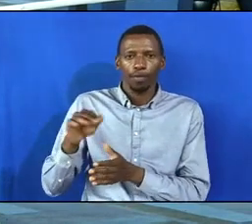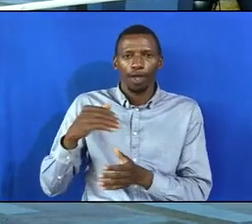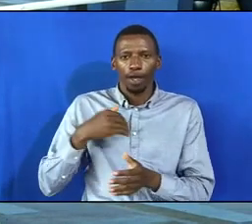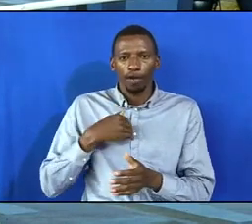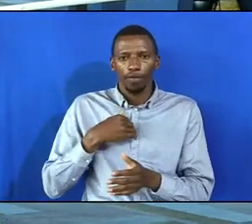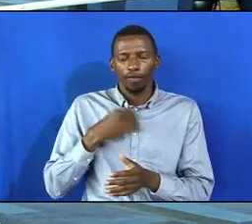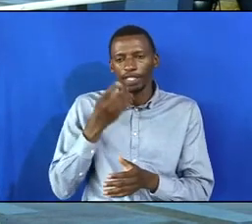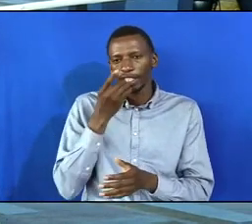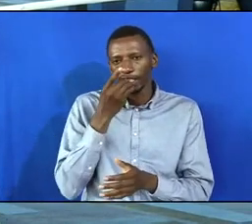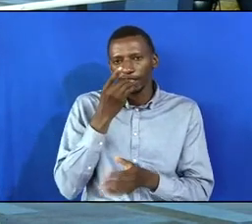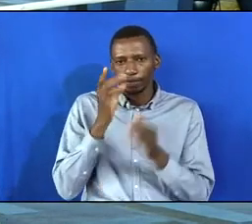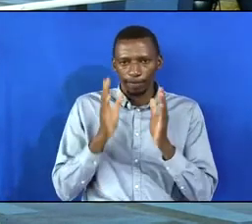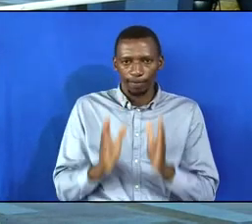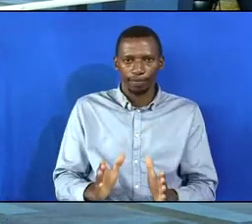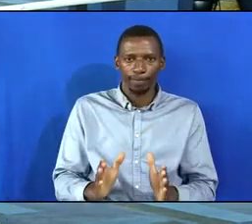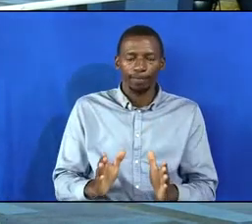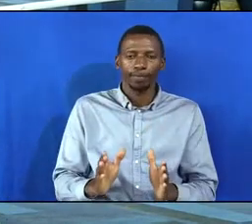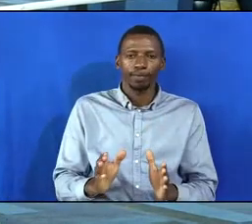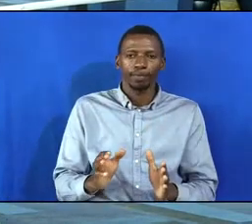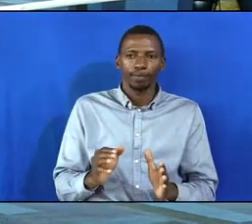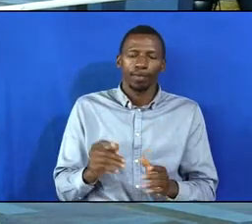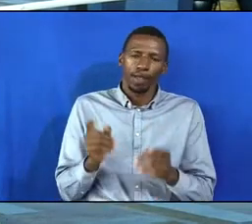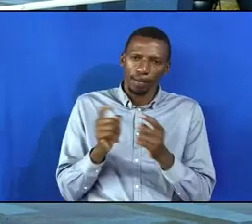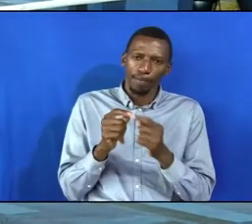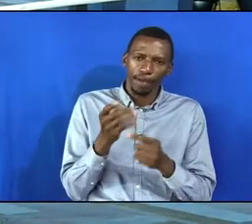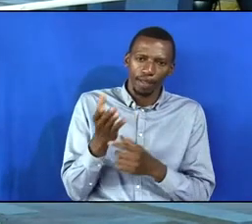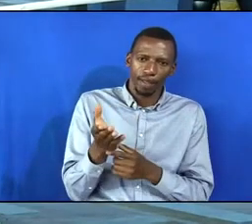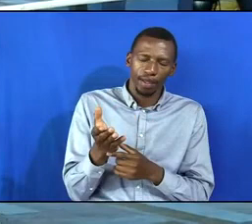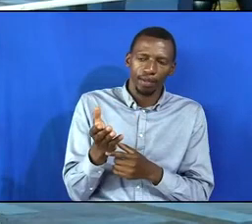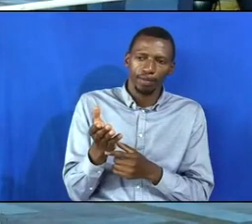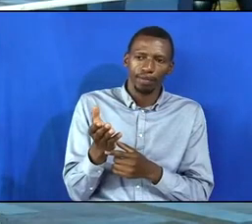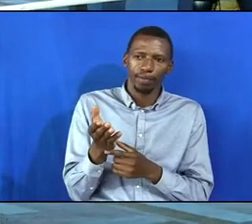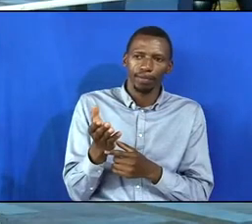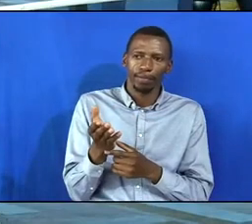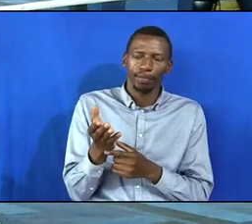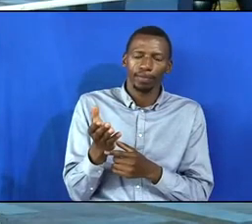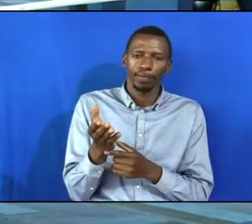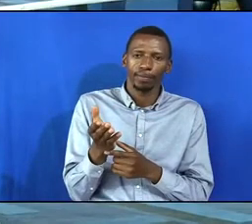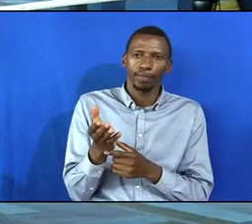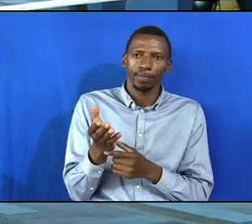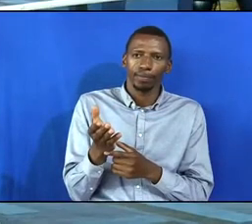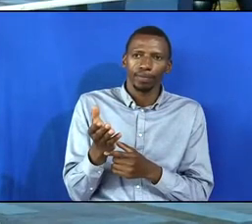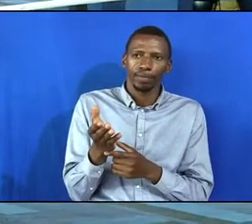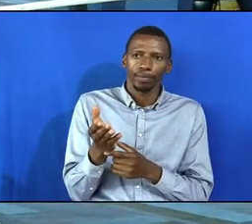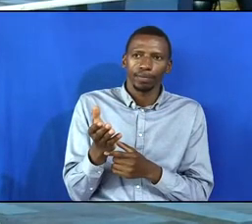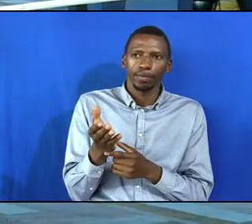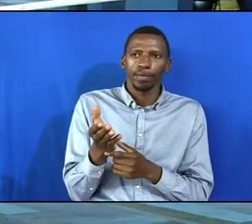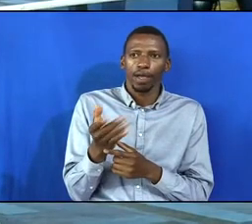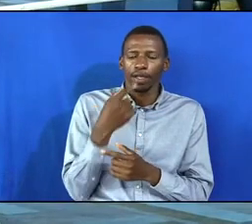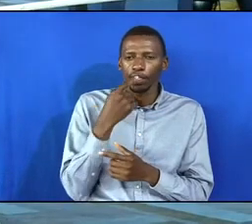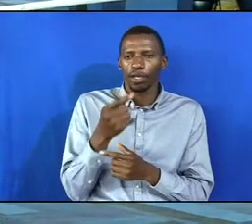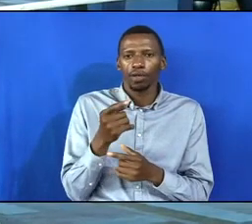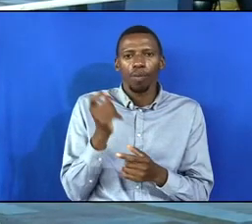was pain. But the last time, children don't take many sweets. I took many sweets and it cost me some of my